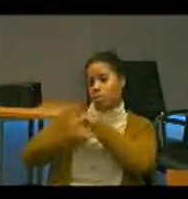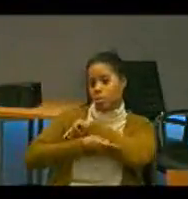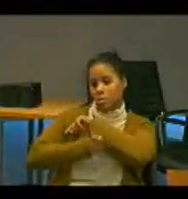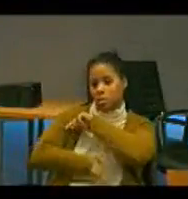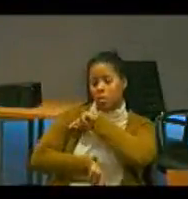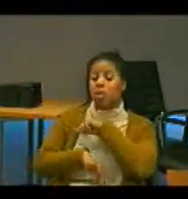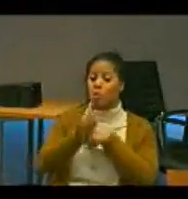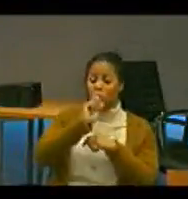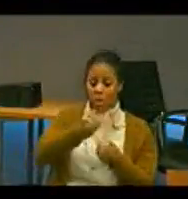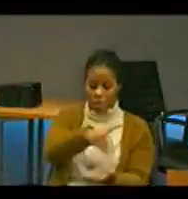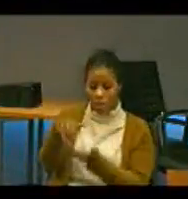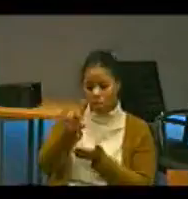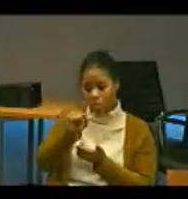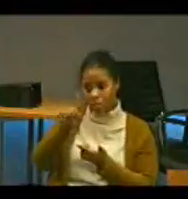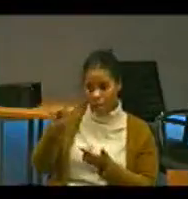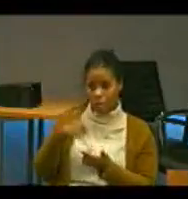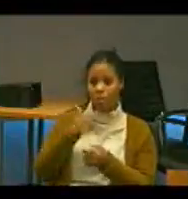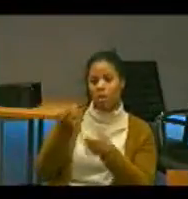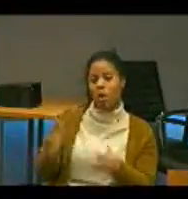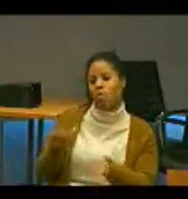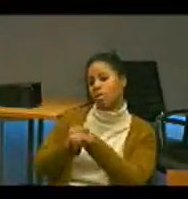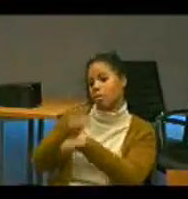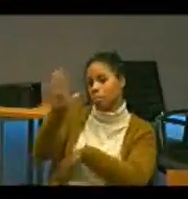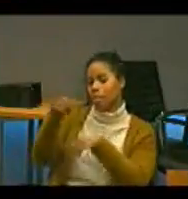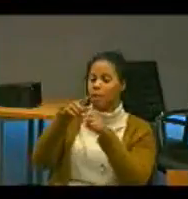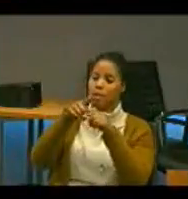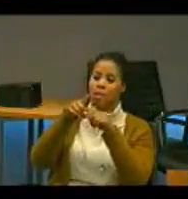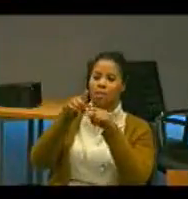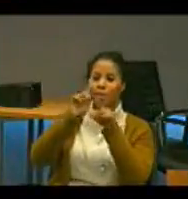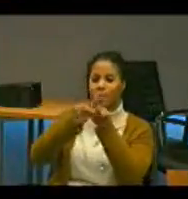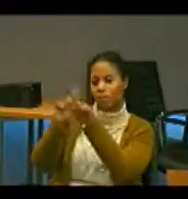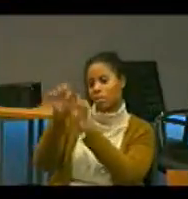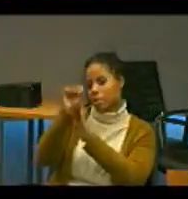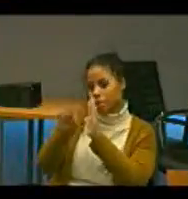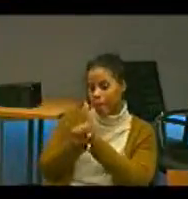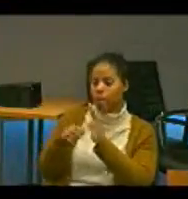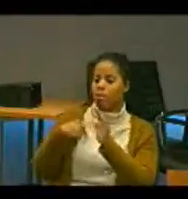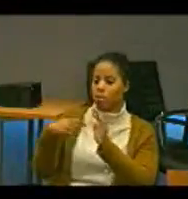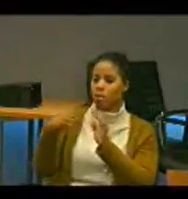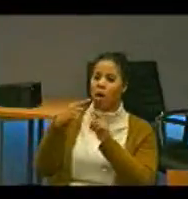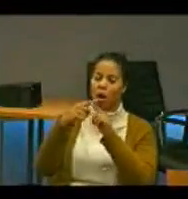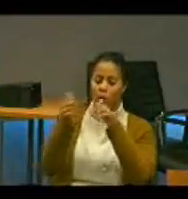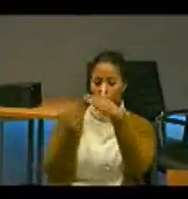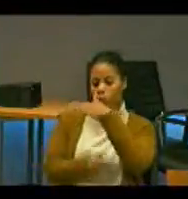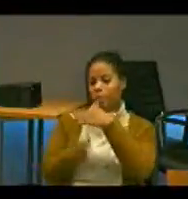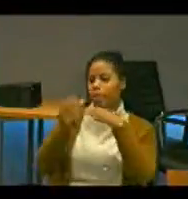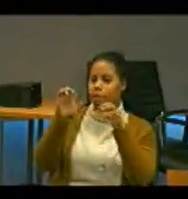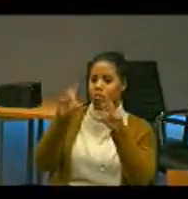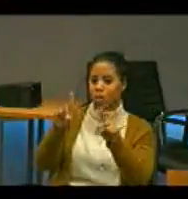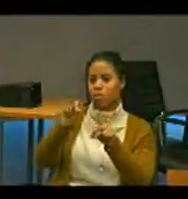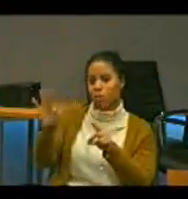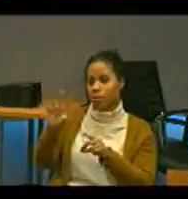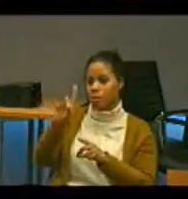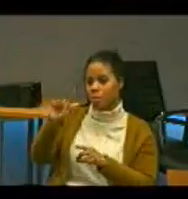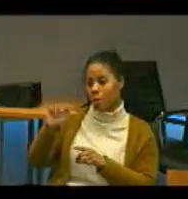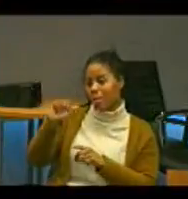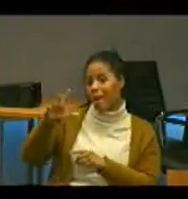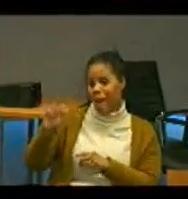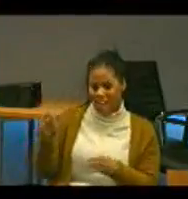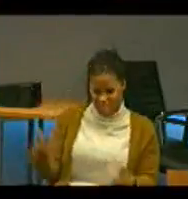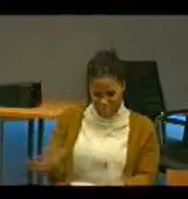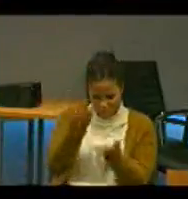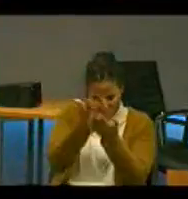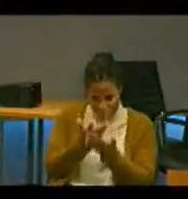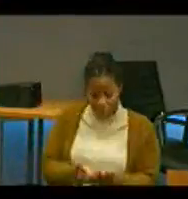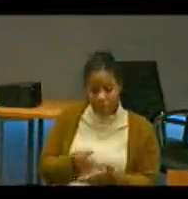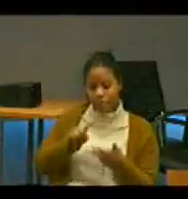data collection and data submitted by states under the Individuals with Disabilities Education Act confirm this. Second, suspension